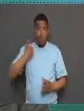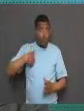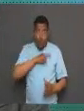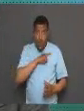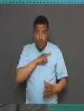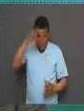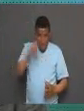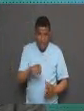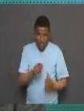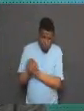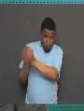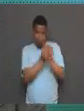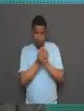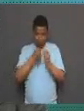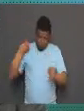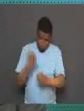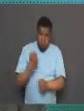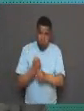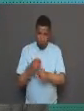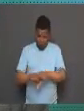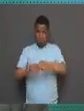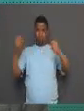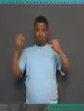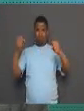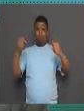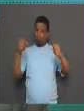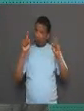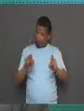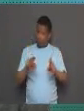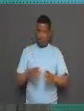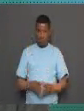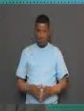and we must all work together to fight its spread.